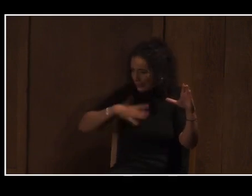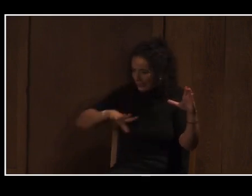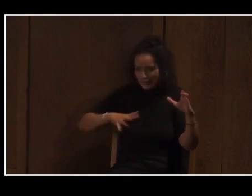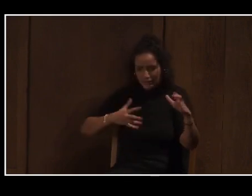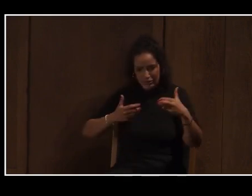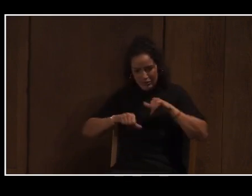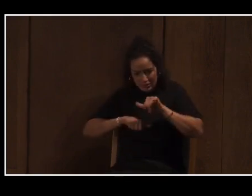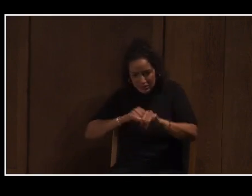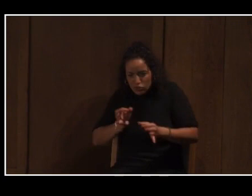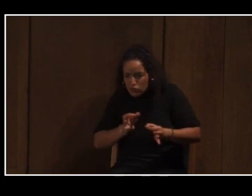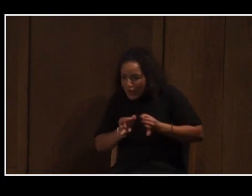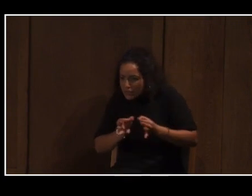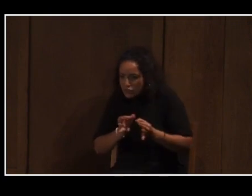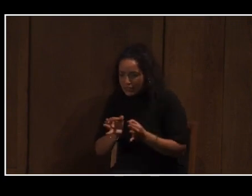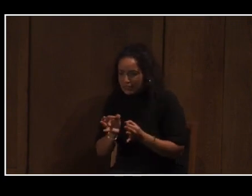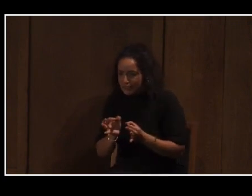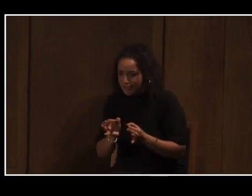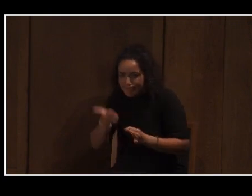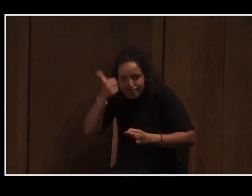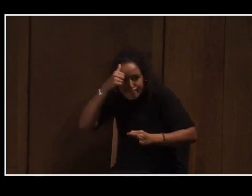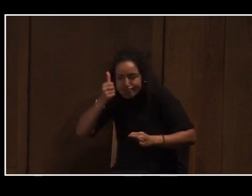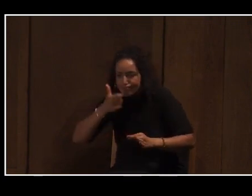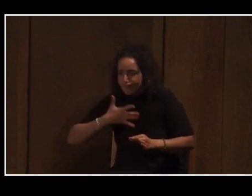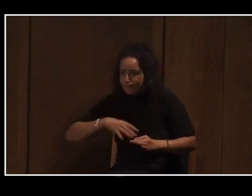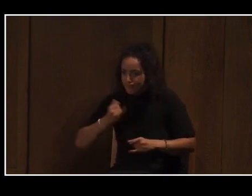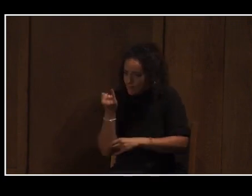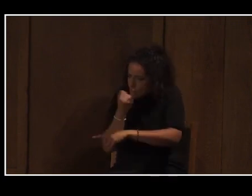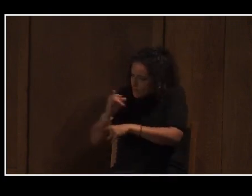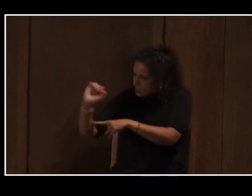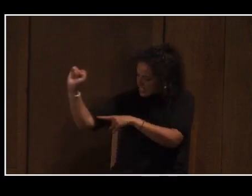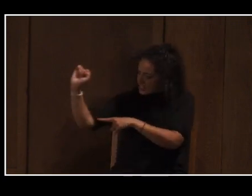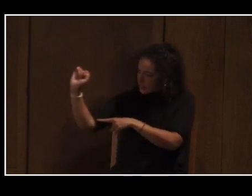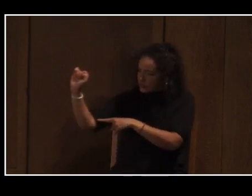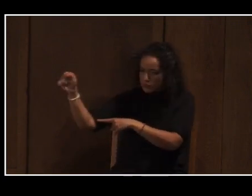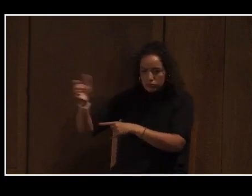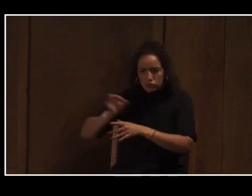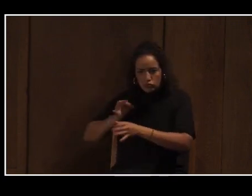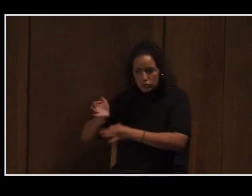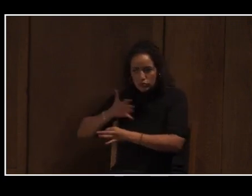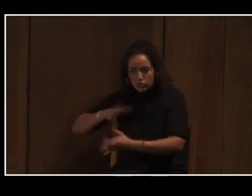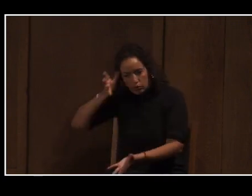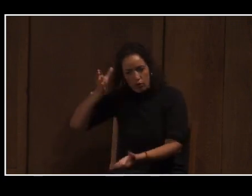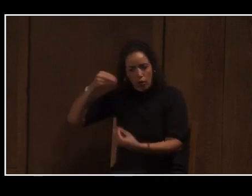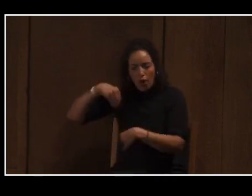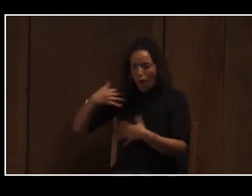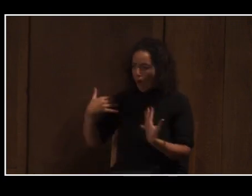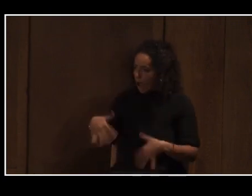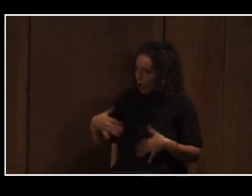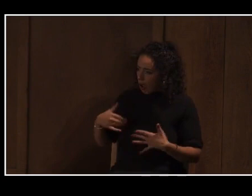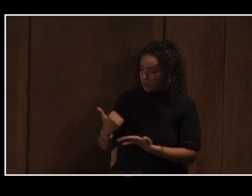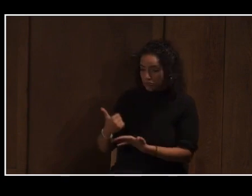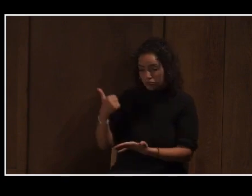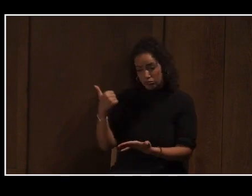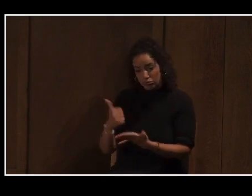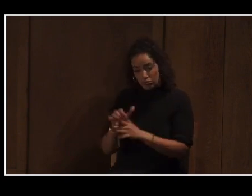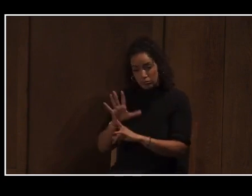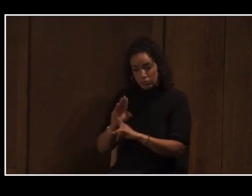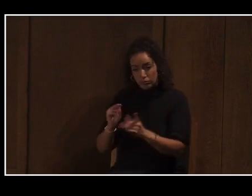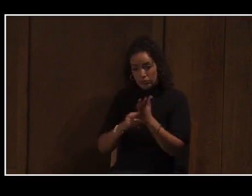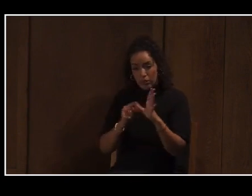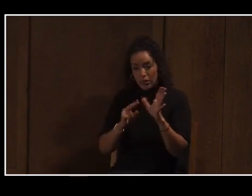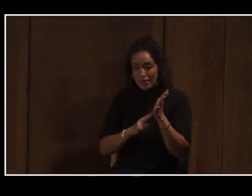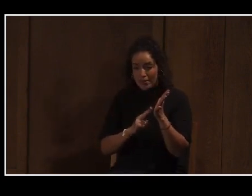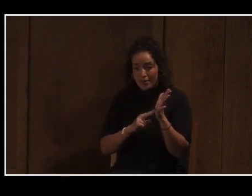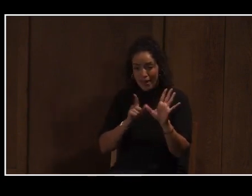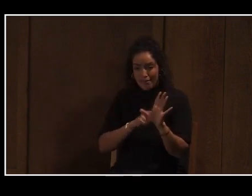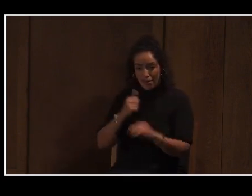the strategies, the survival strategies, the resistance strategies that come without that. Brilliant example of Nanny, who,